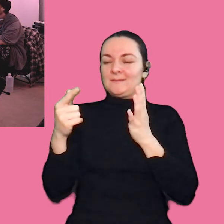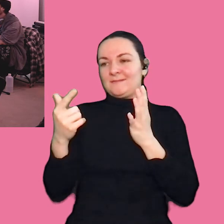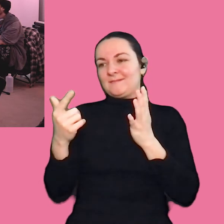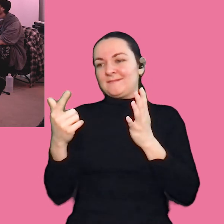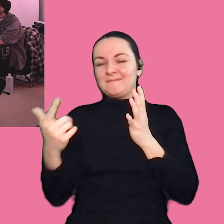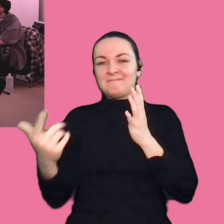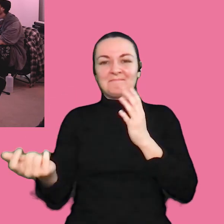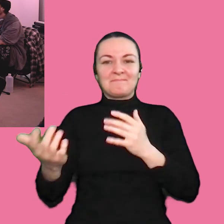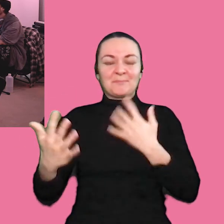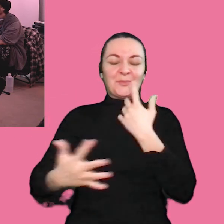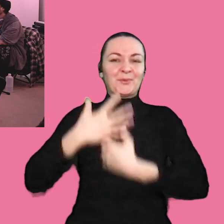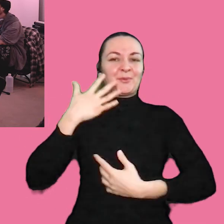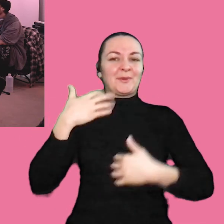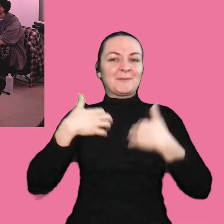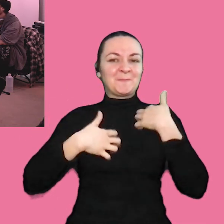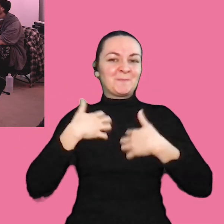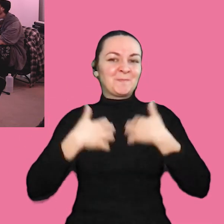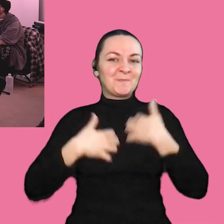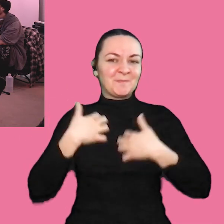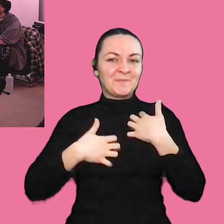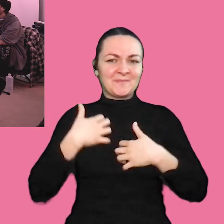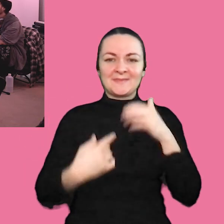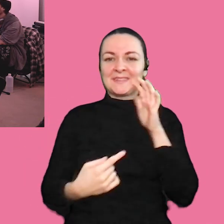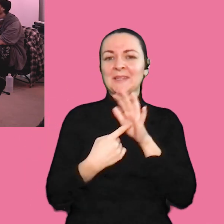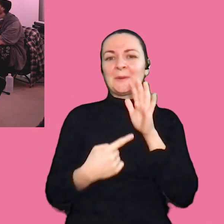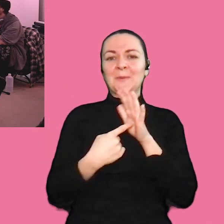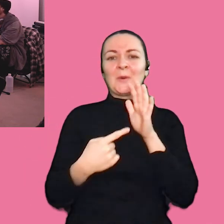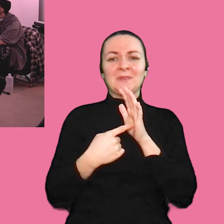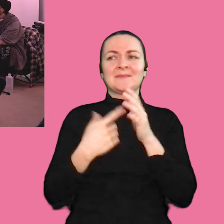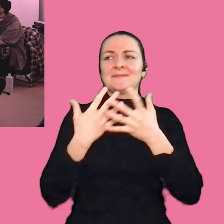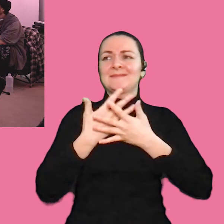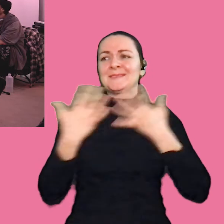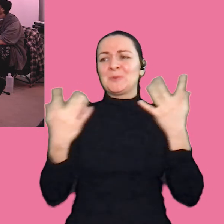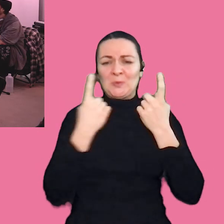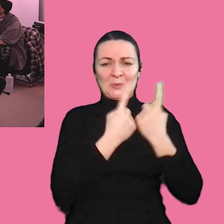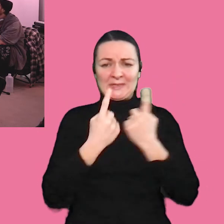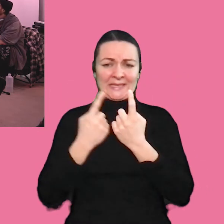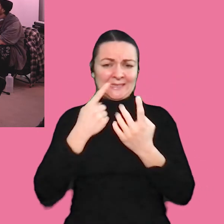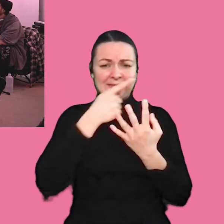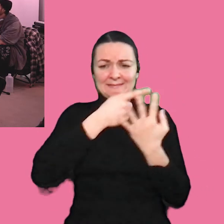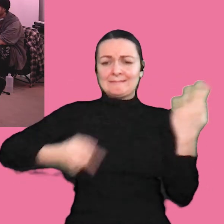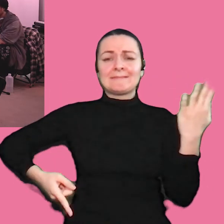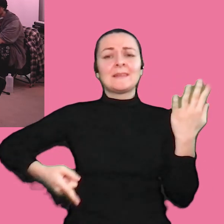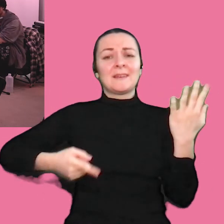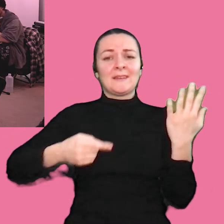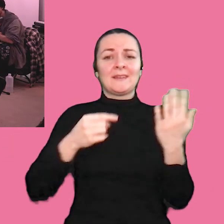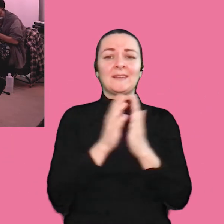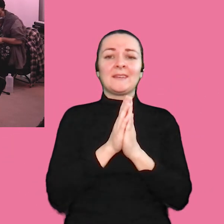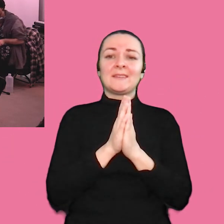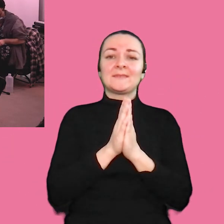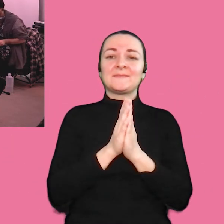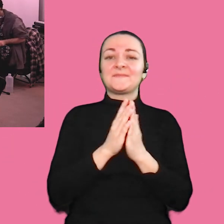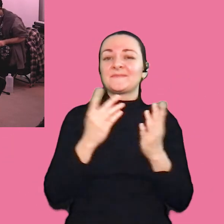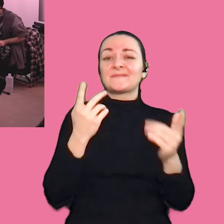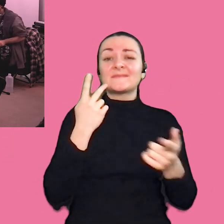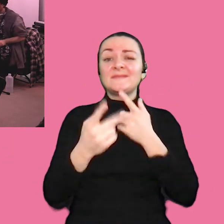inspired me in terms of the importance of those things. And I think they're doing really exciting. I